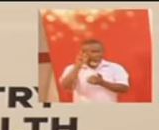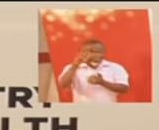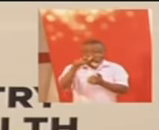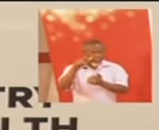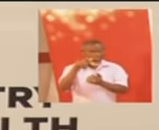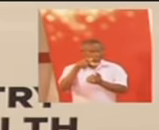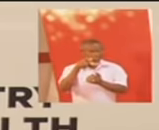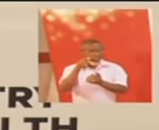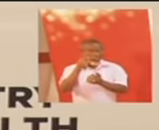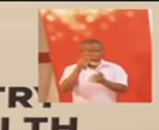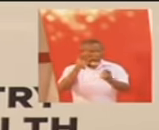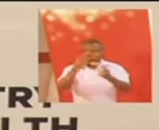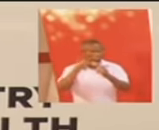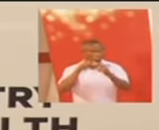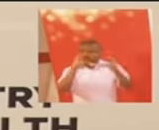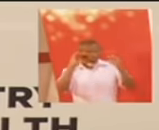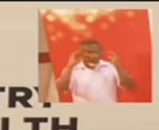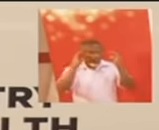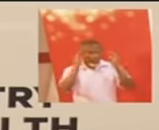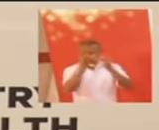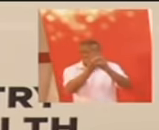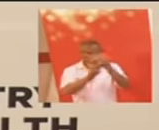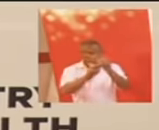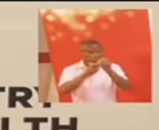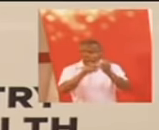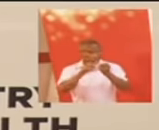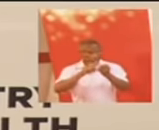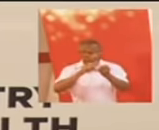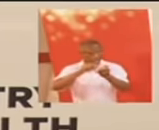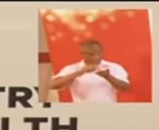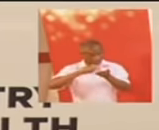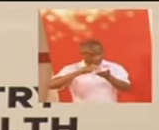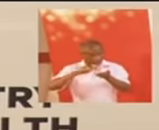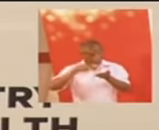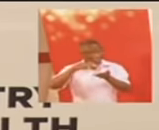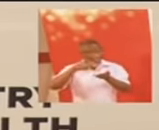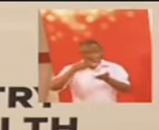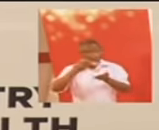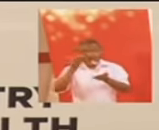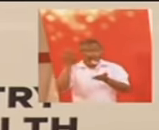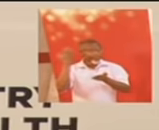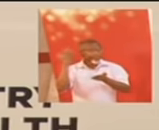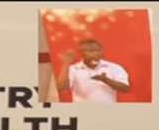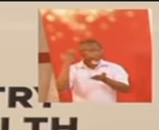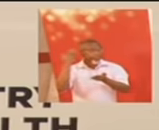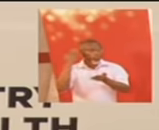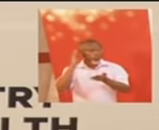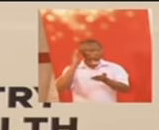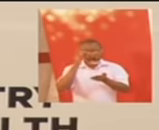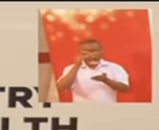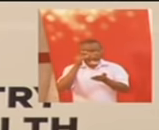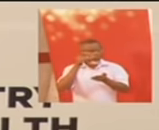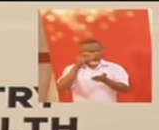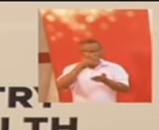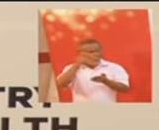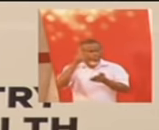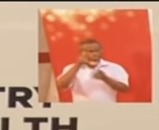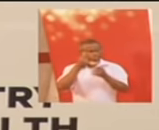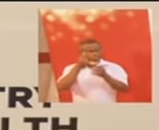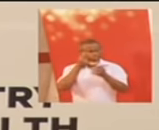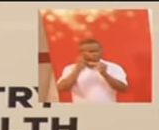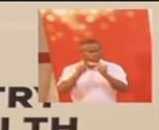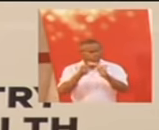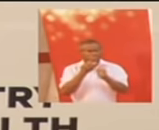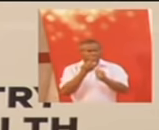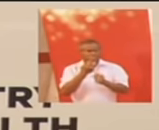week previous. In terms of our actual percent, I know they would have said in the region of 32-33% for the week prior. So we are waiting